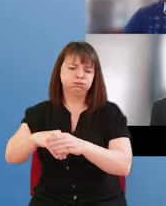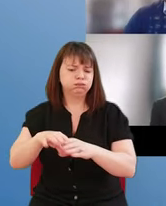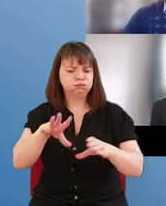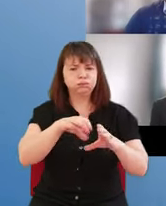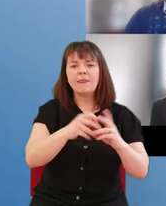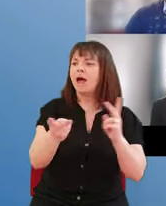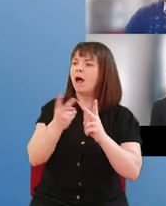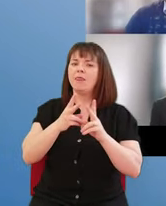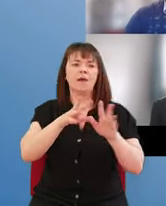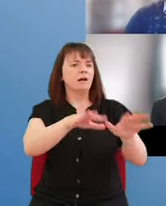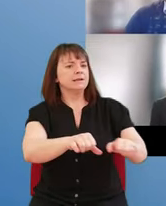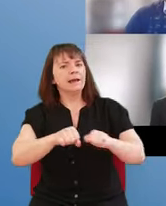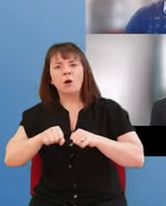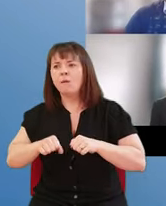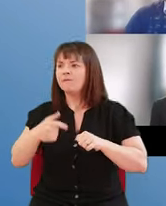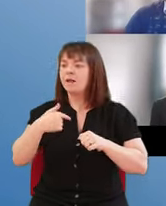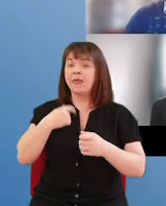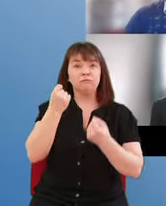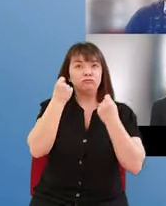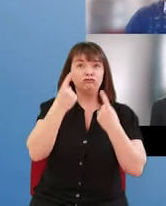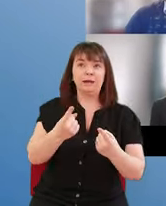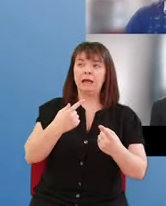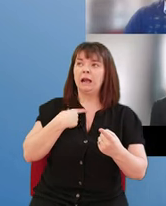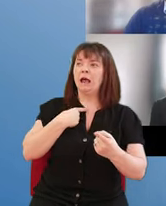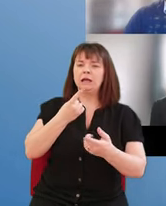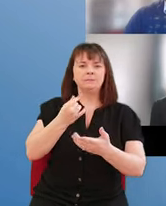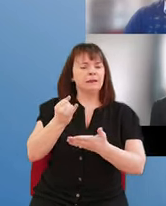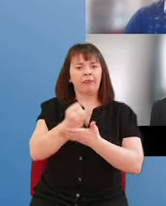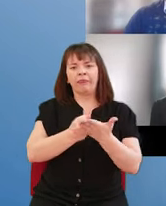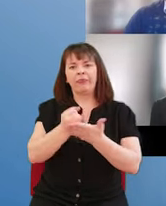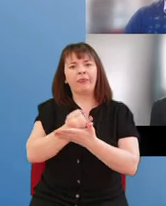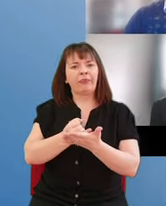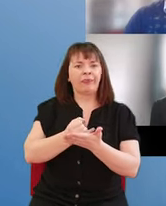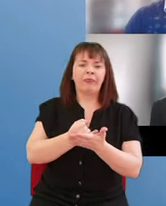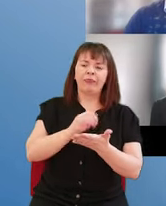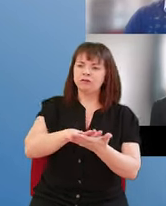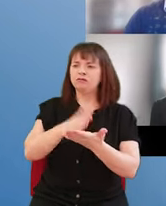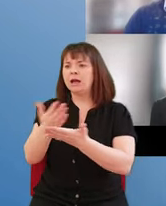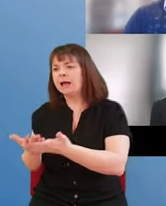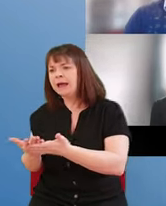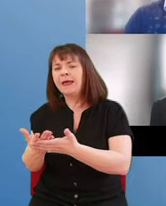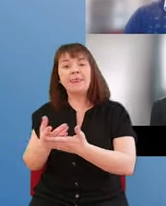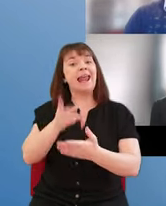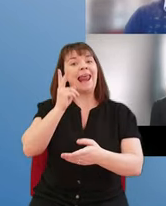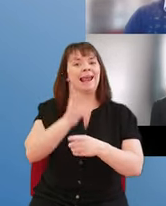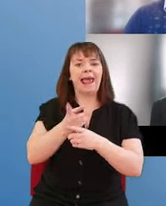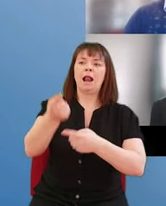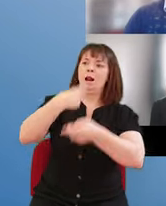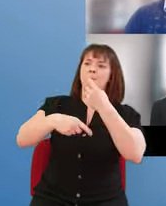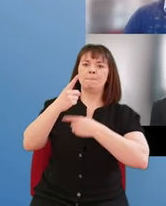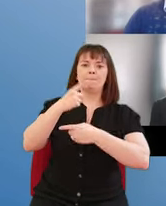we stop that limping from crisis to crisis and make this a genuine mainstream service going forward? Thank you.